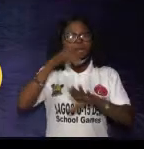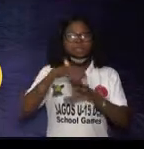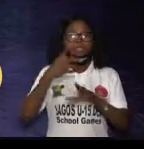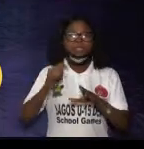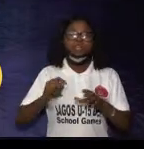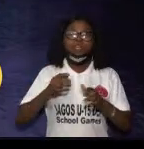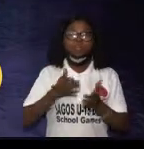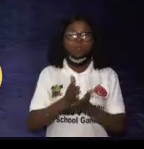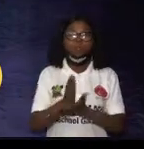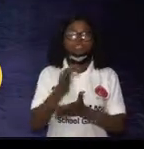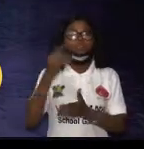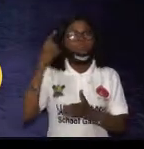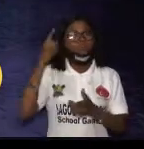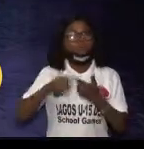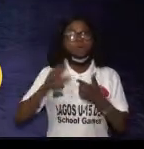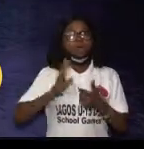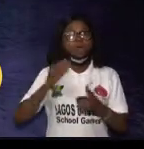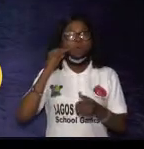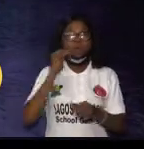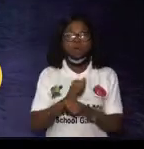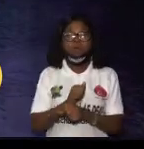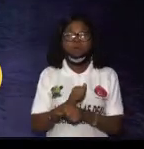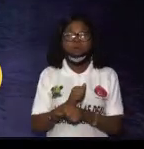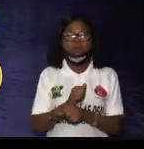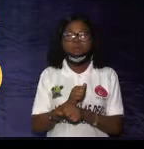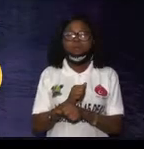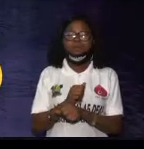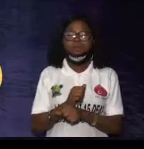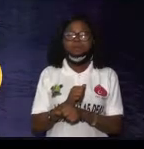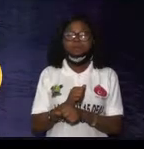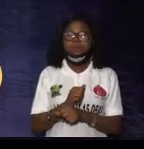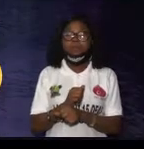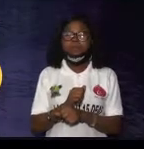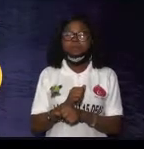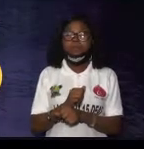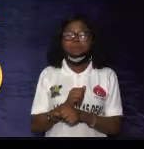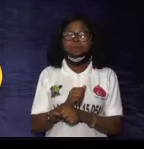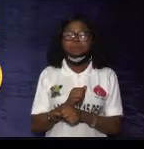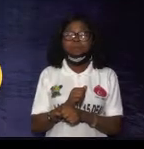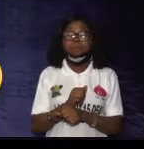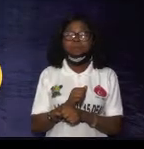look at the correction to our previous homework.